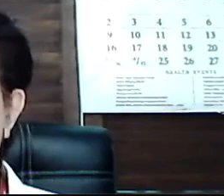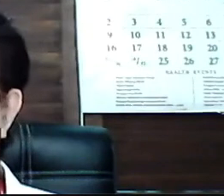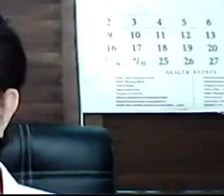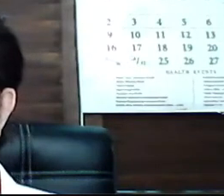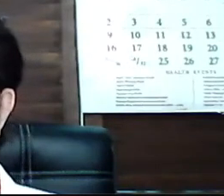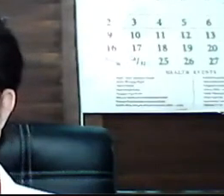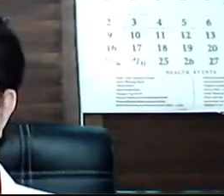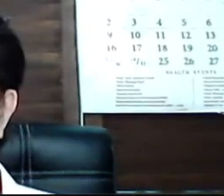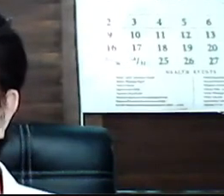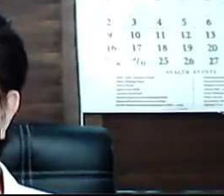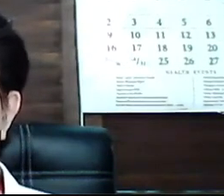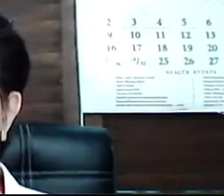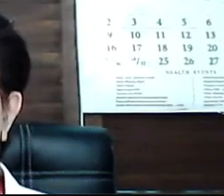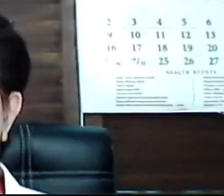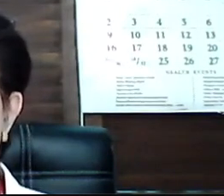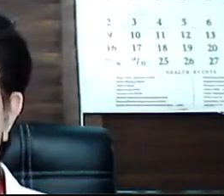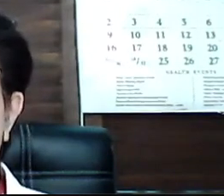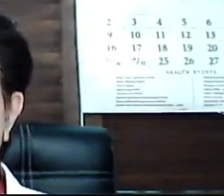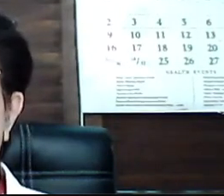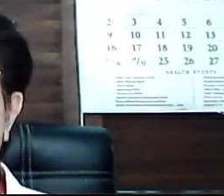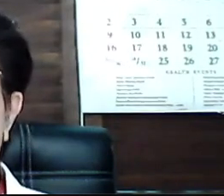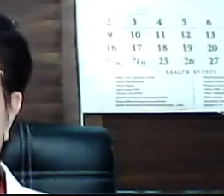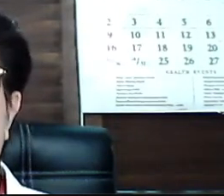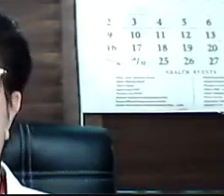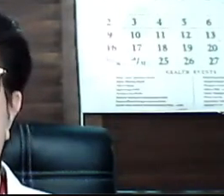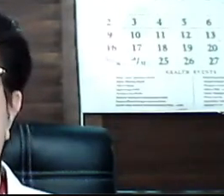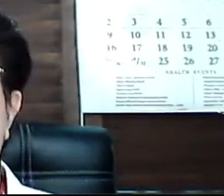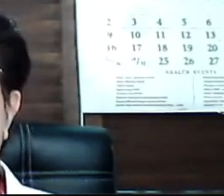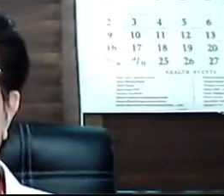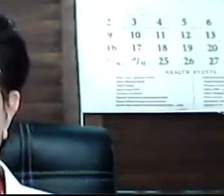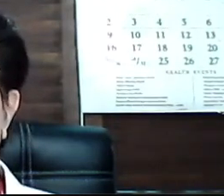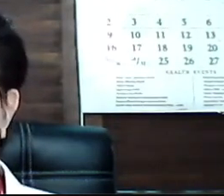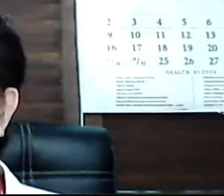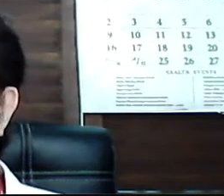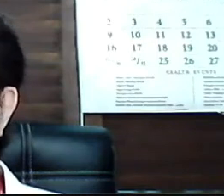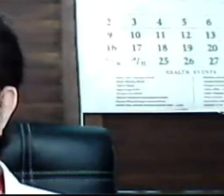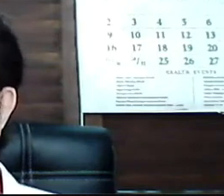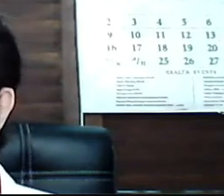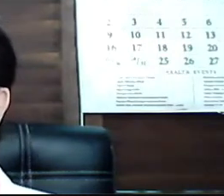telehealth. So please like and subscribe our Facebook page,